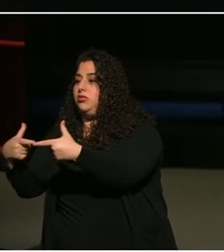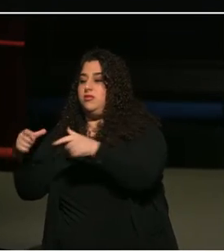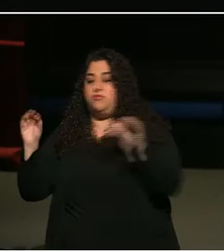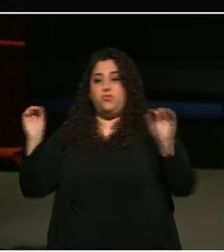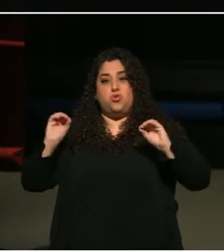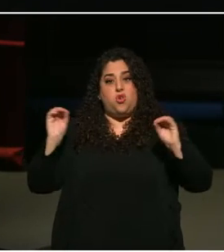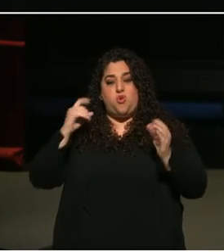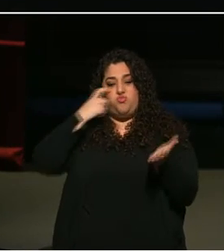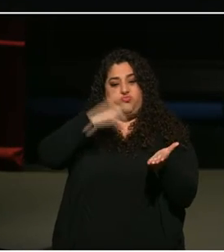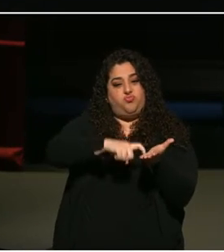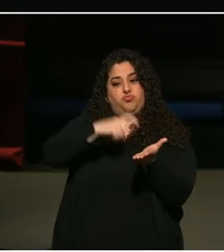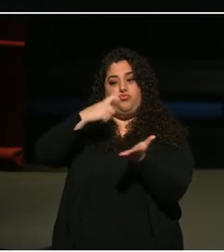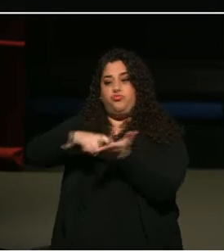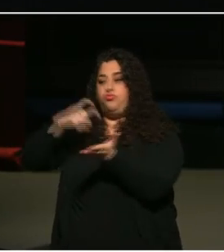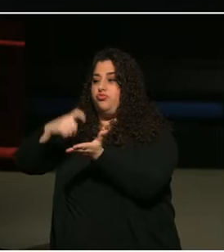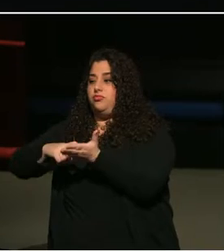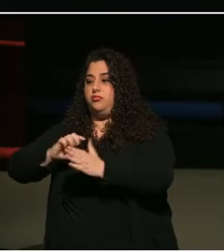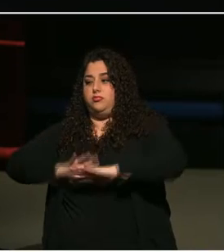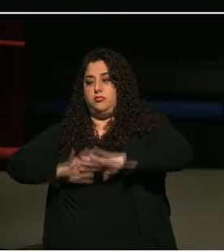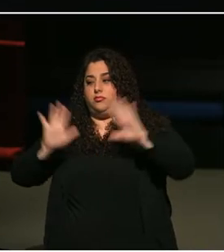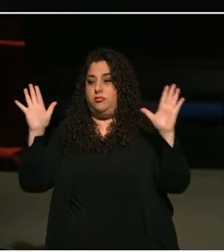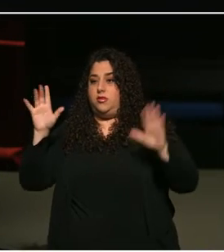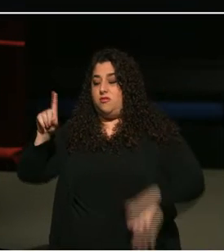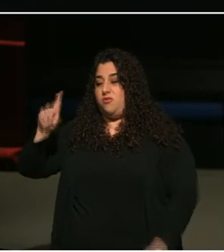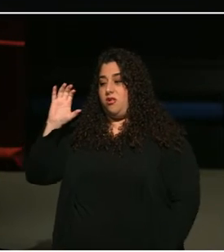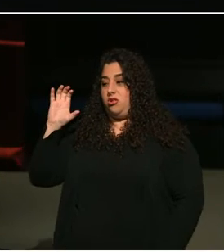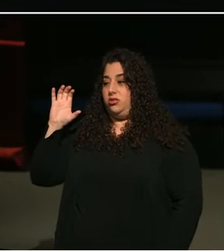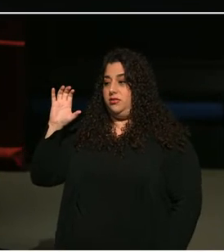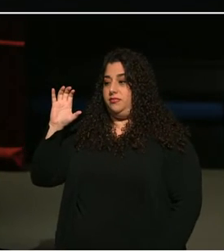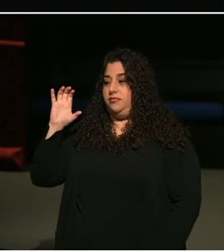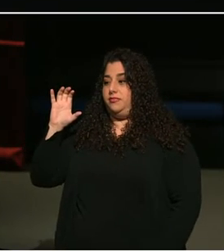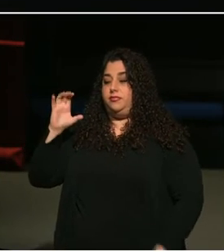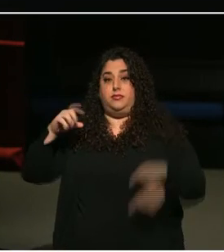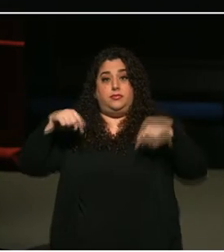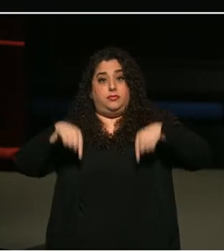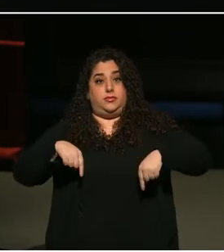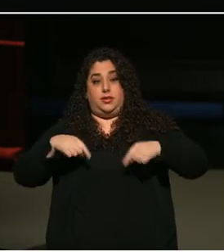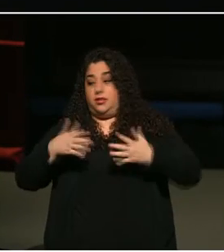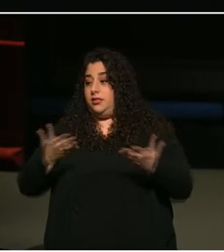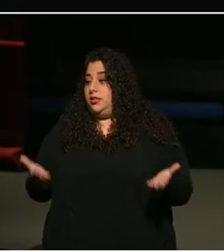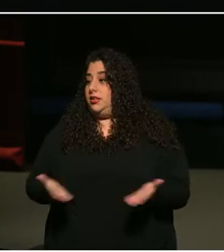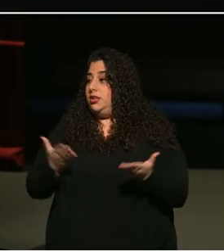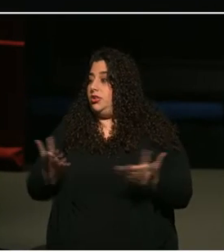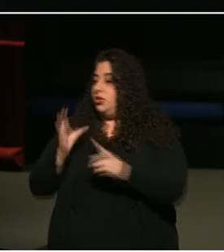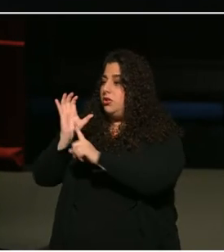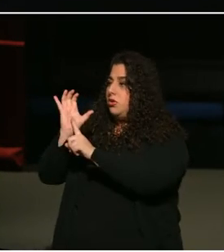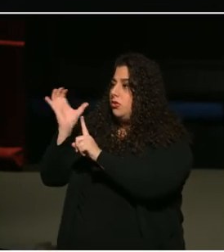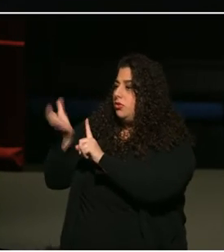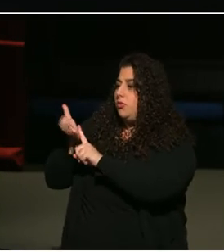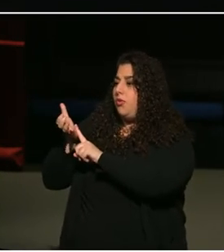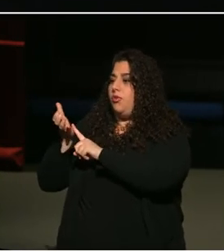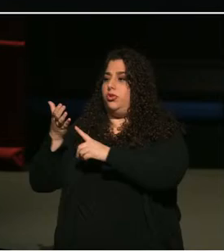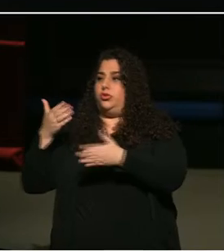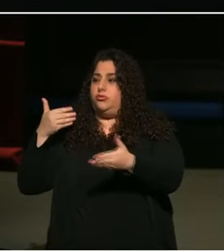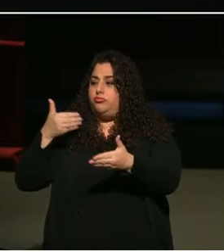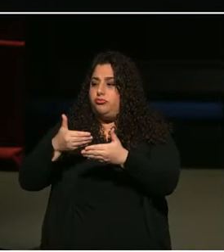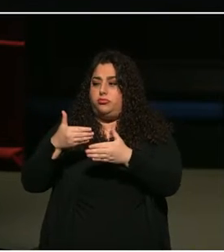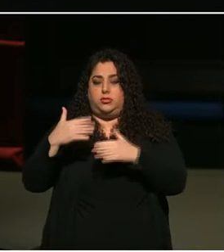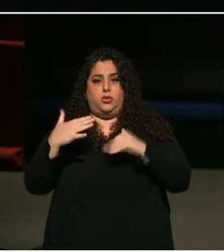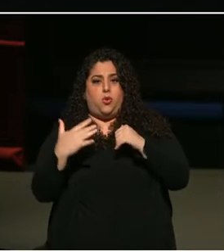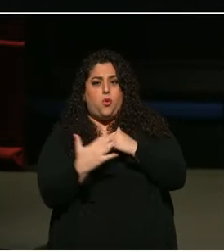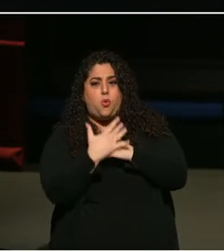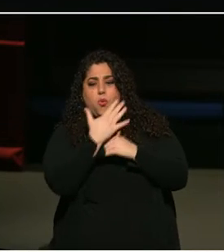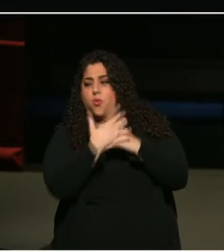ancestors thrived in a rich and dynamic maritime culture with a network of nearly 100 known